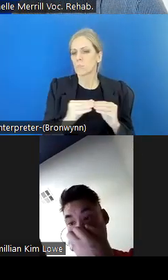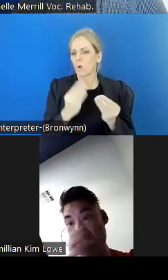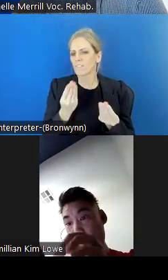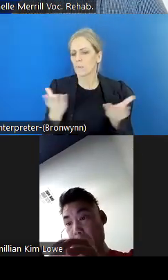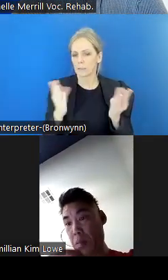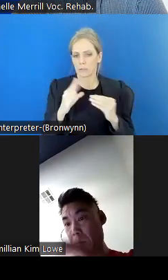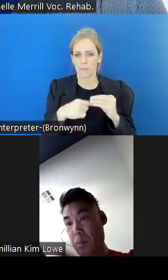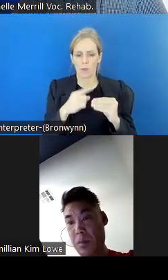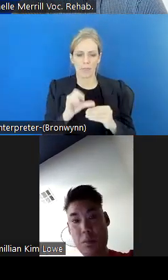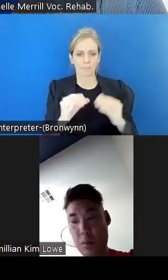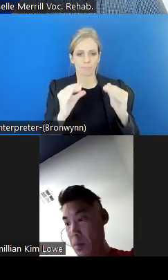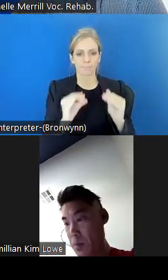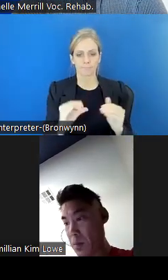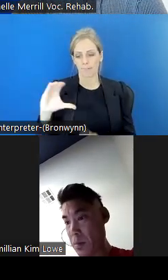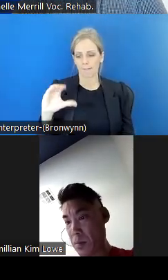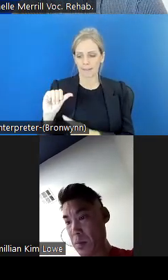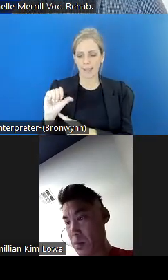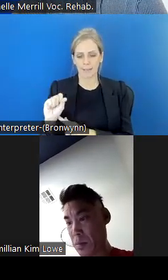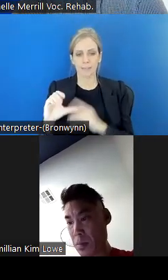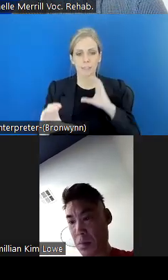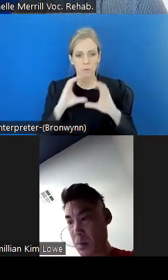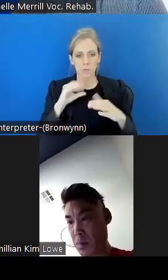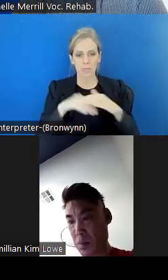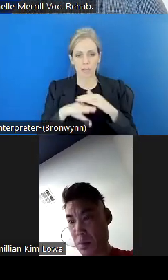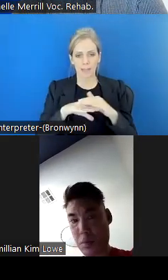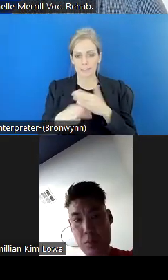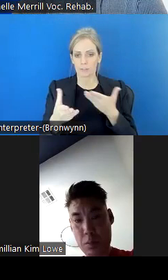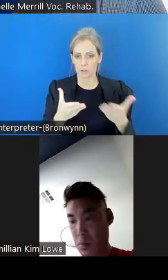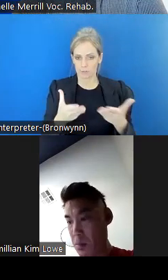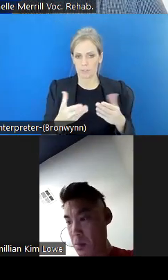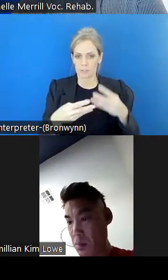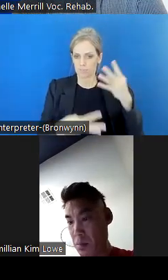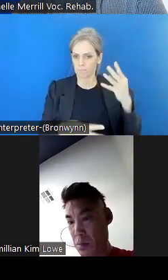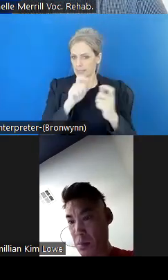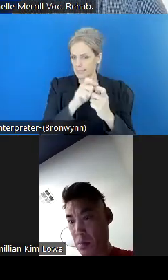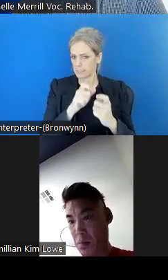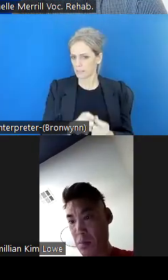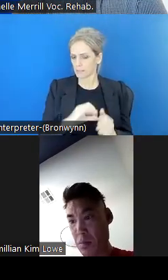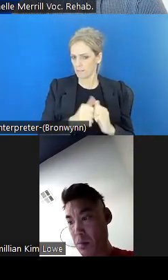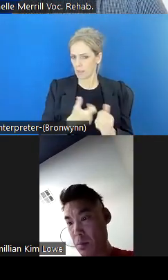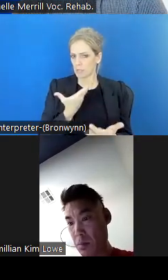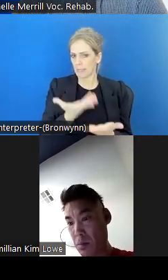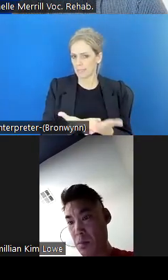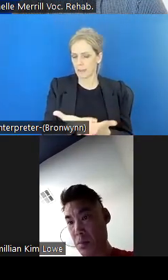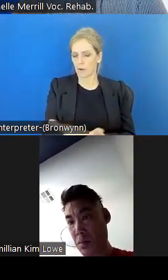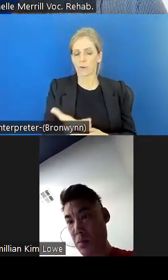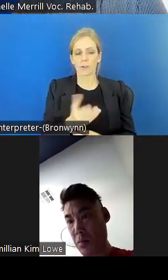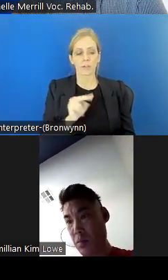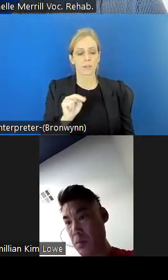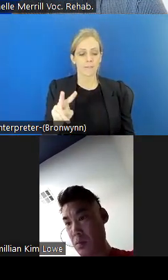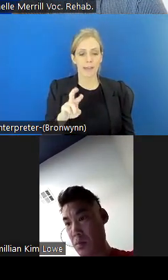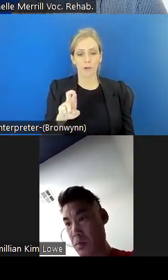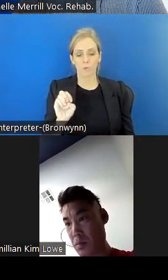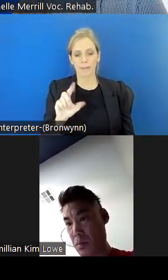Some communication access services, CAS. Here's the details of how to get to that. Nevada Relay, interpreter and CART